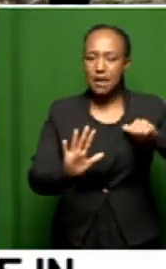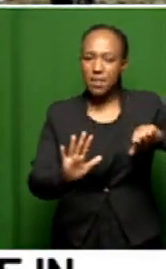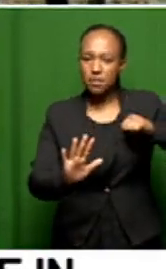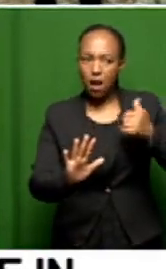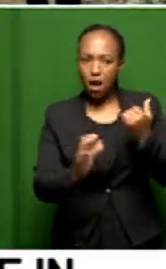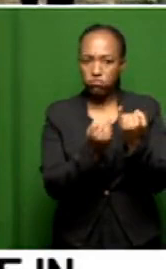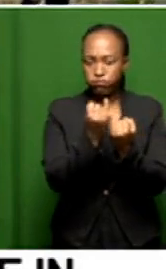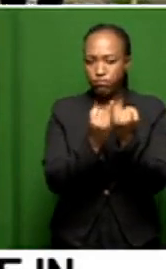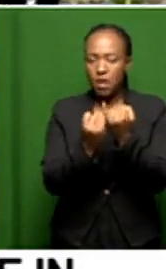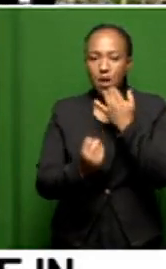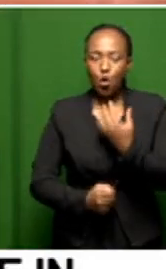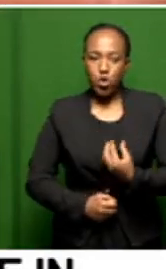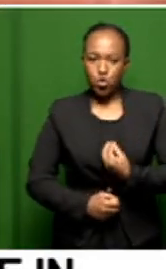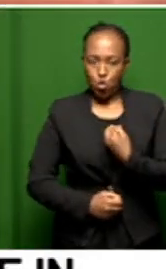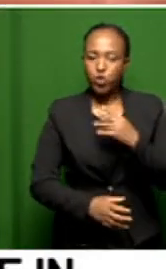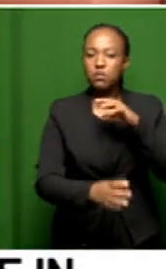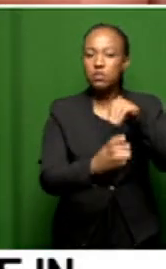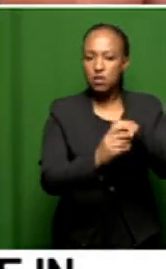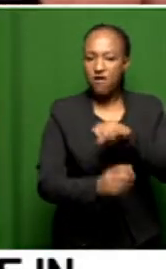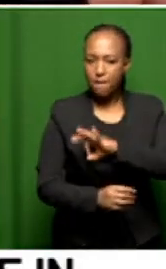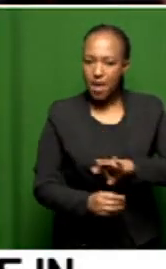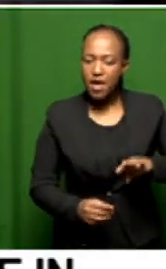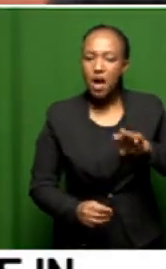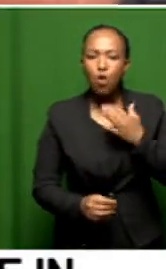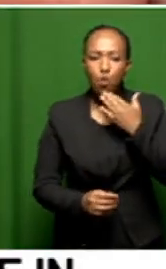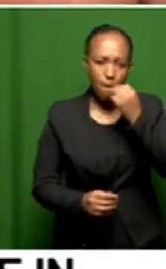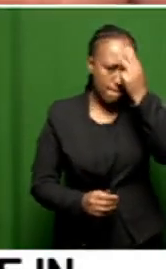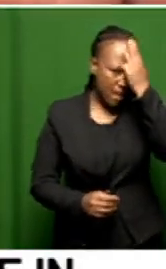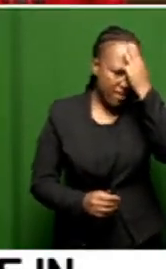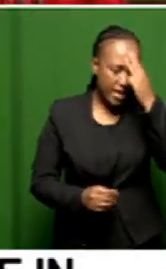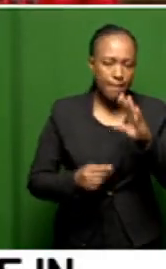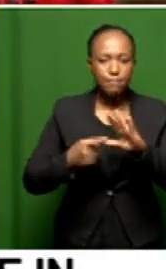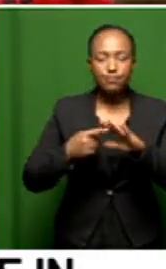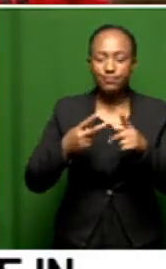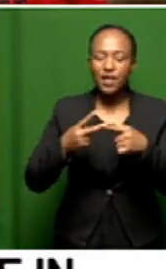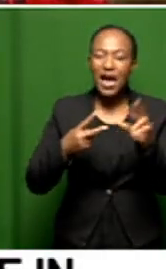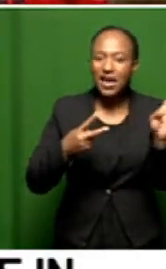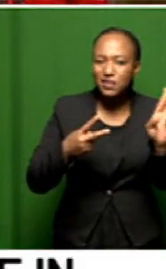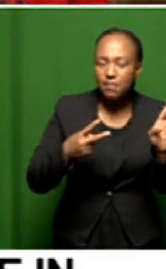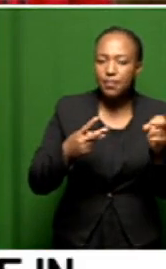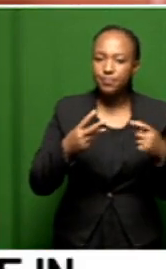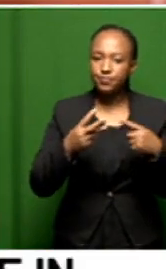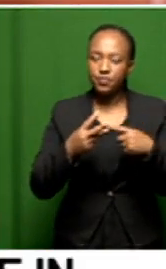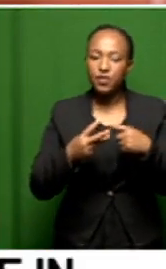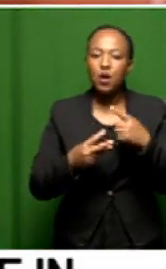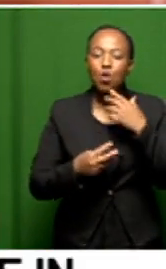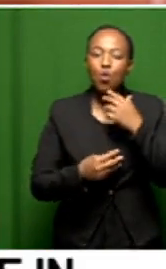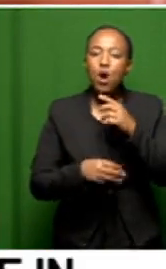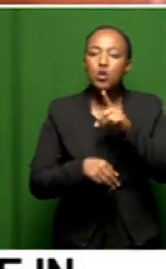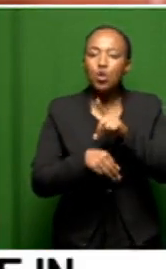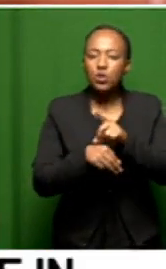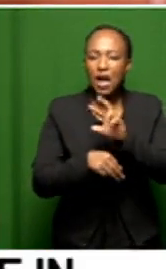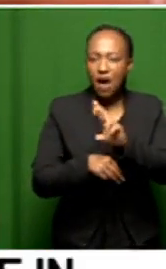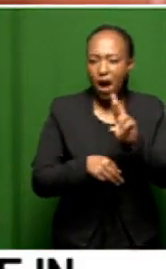being contested by youth for mayorship, such as Mahikeng, such as Rustenburg, such as Dr. Ruth